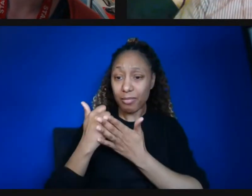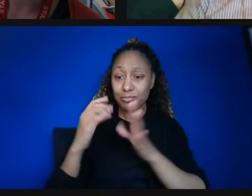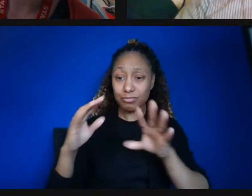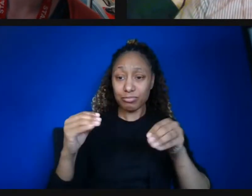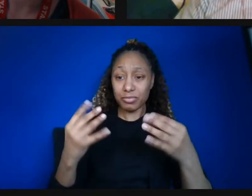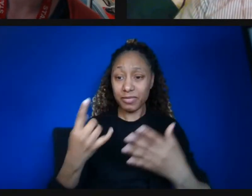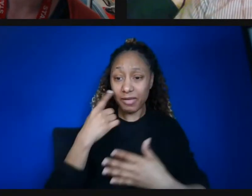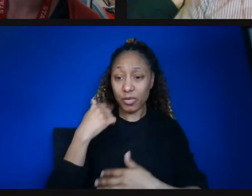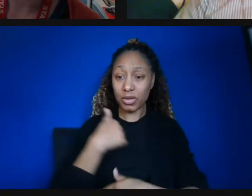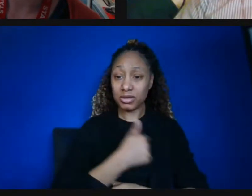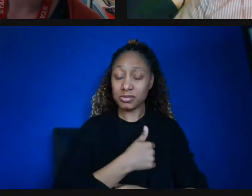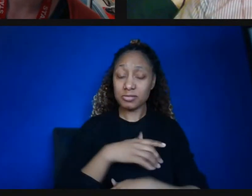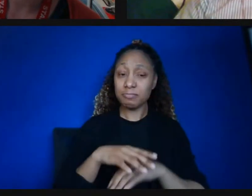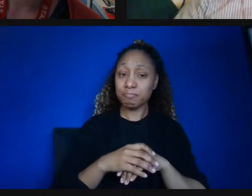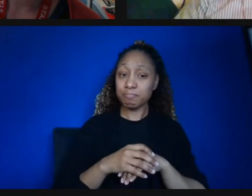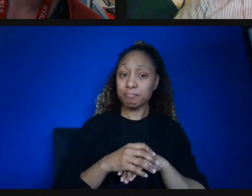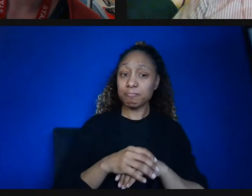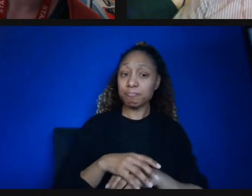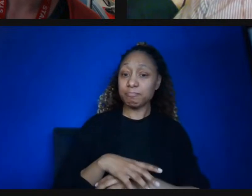looks like we have